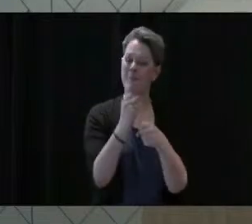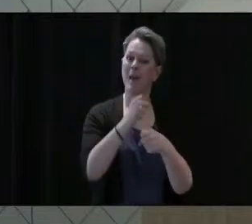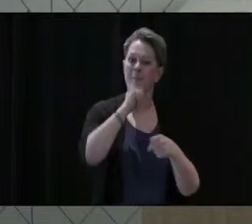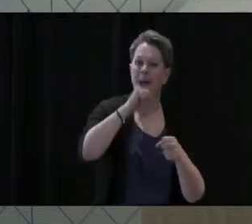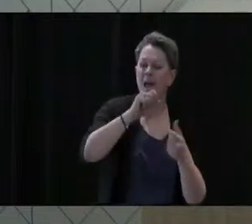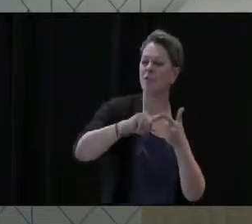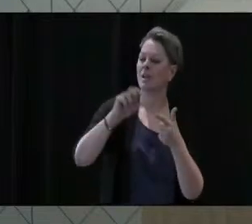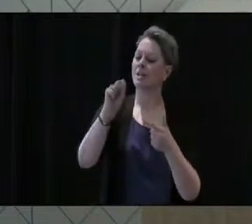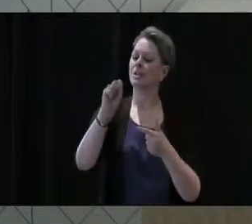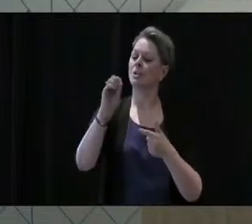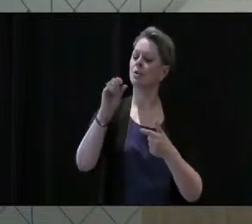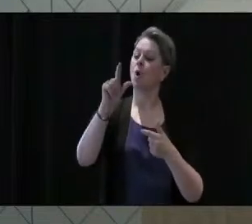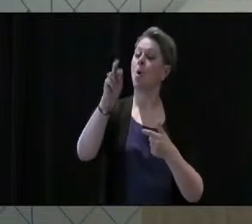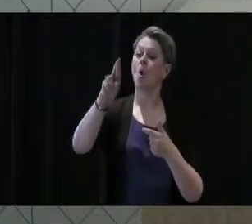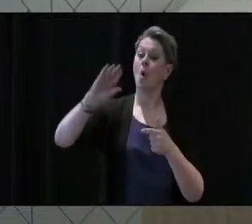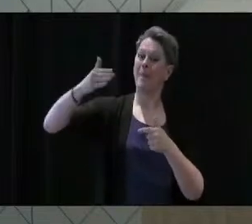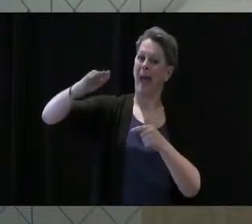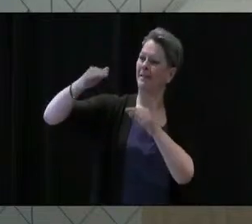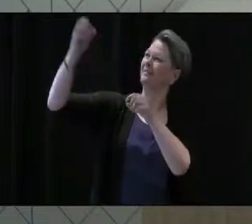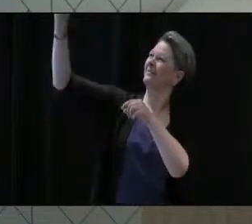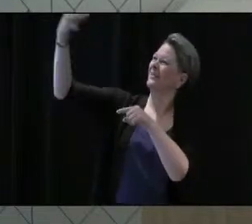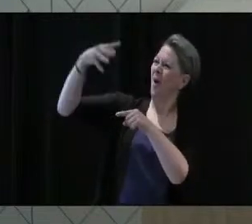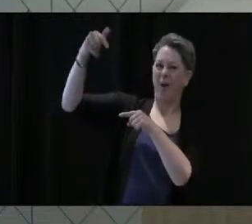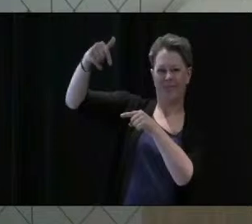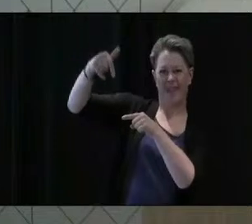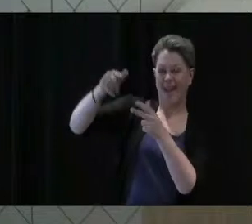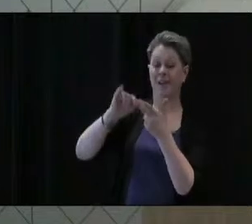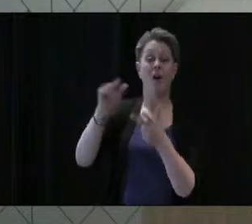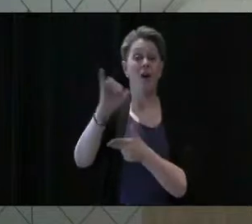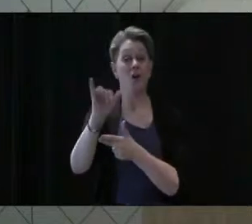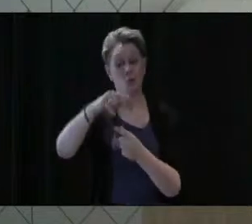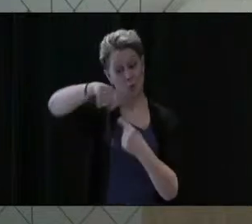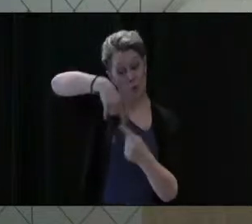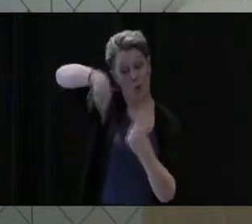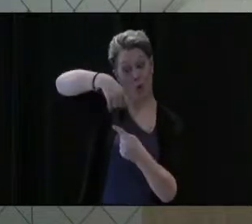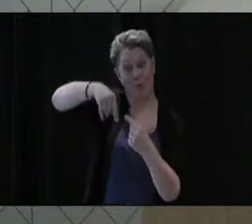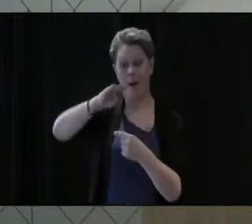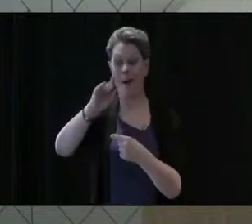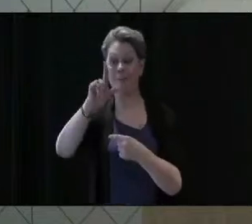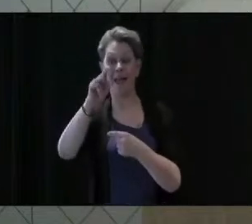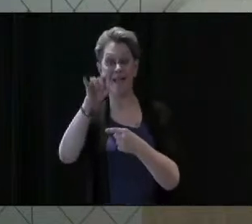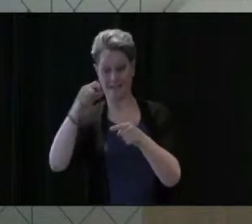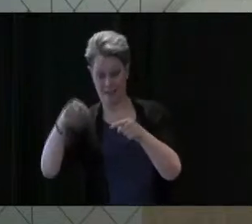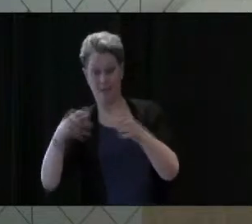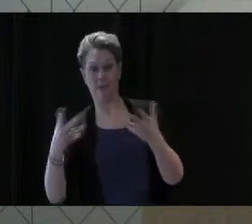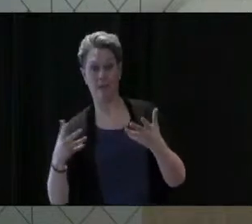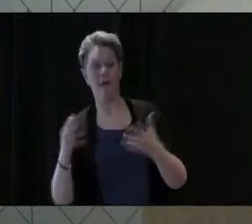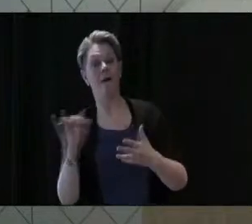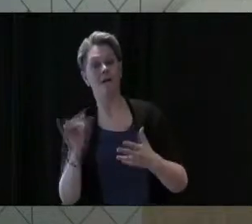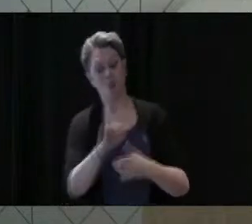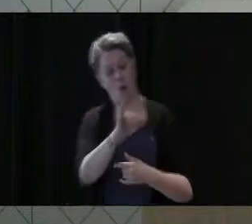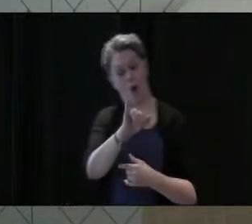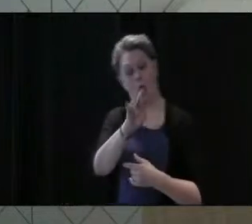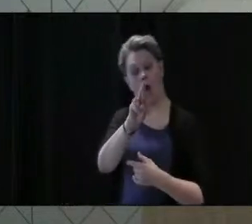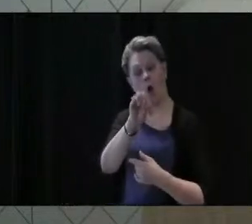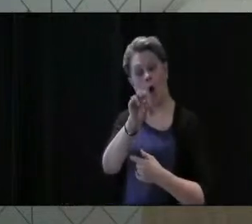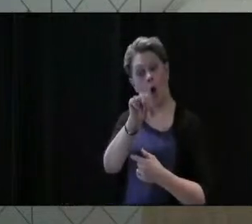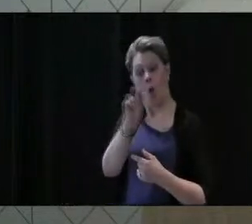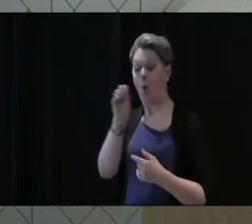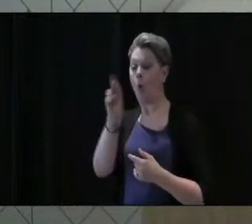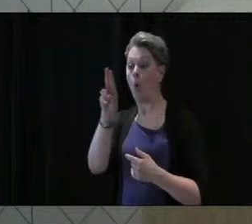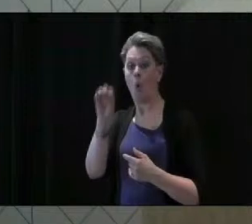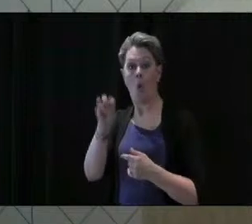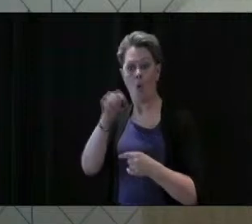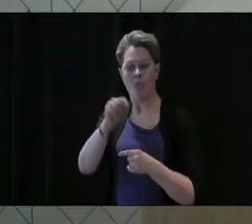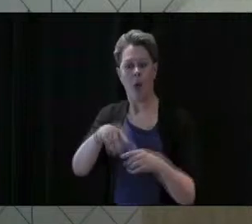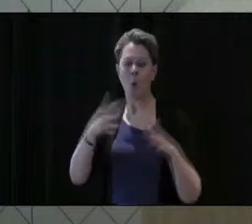panels, and wind turbine blades. Our iron ore is some of the lowest carbon footprint iron ore in the world.